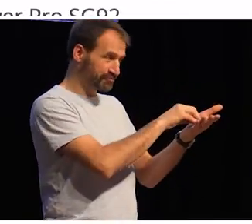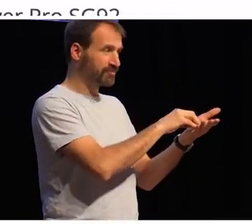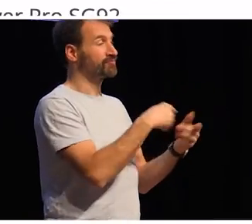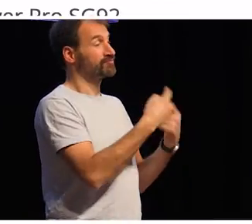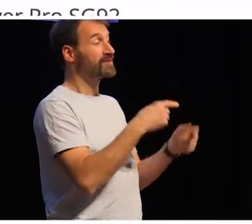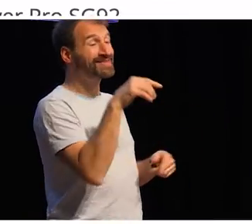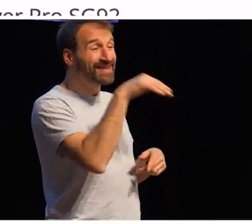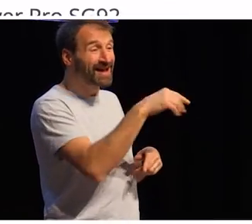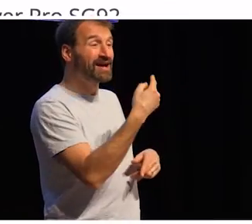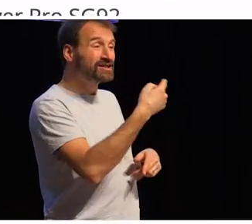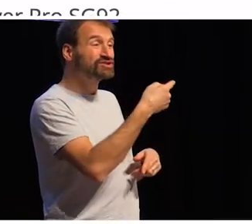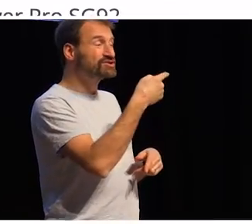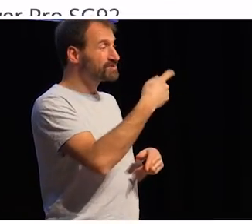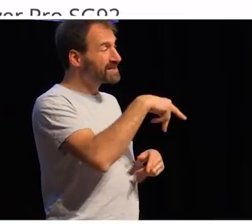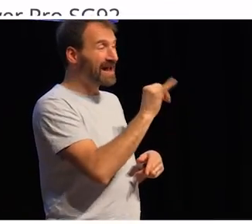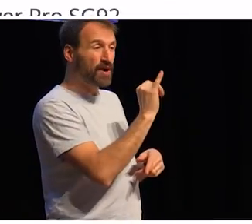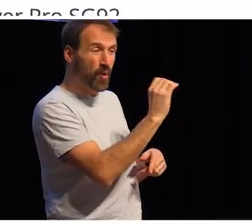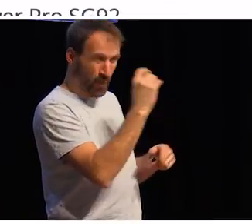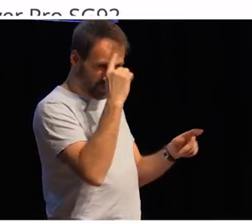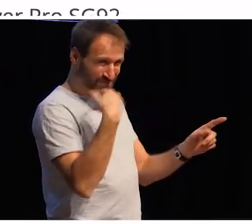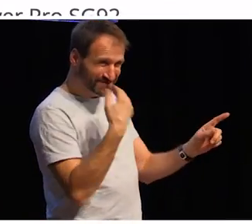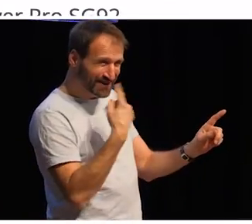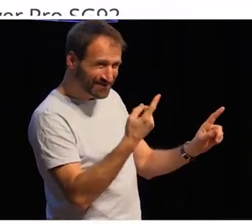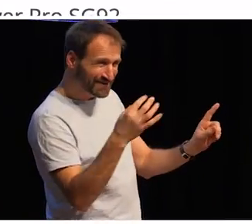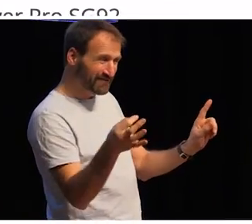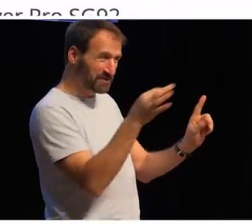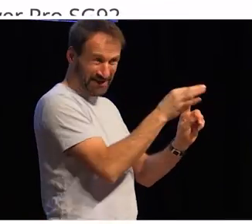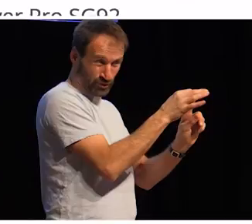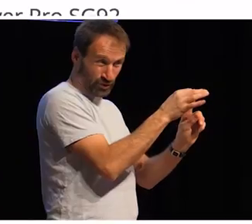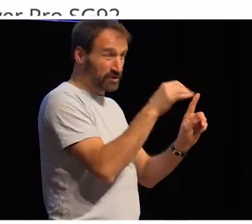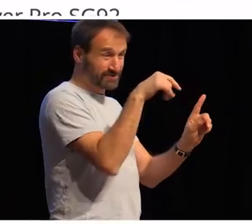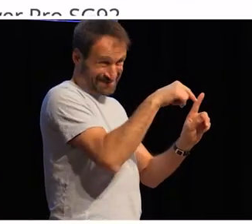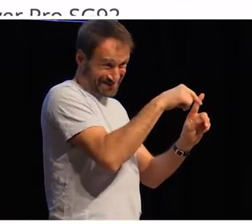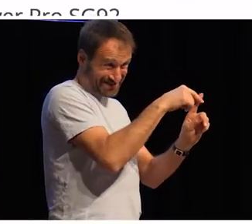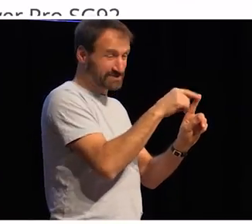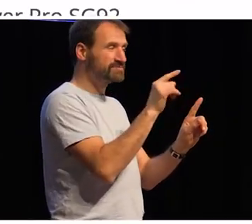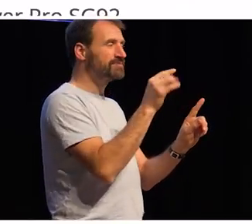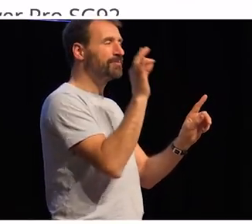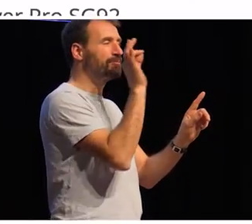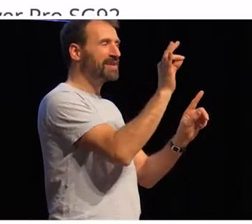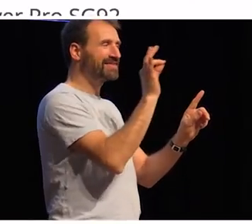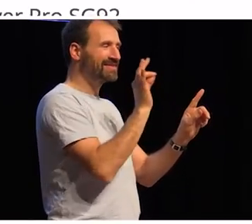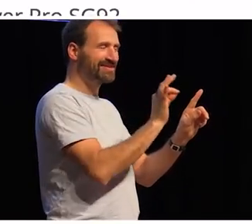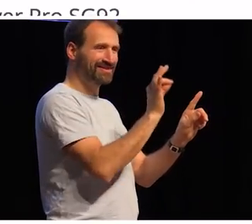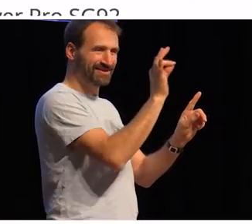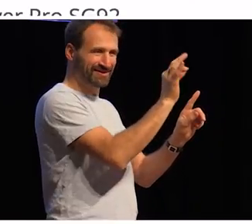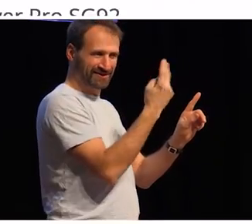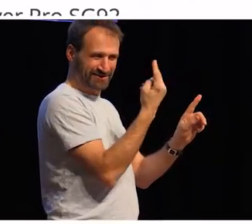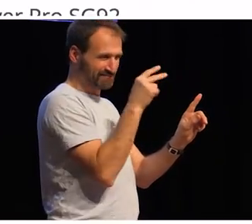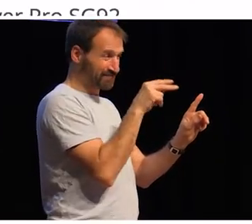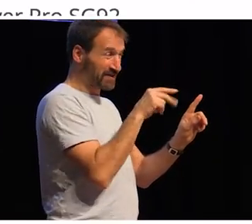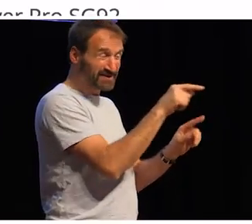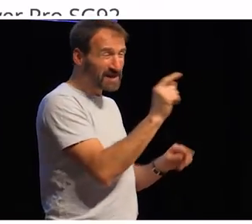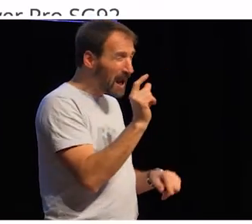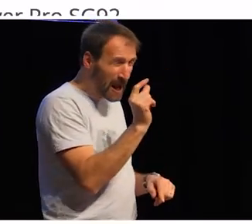Look how I connected it to a servo right here. So these tiny computers are very, very interesting,